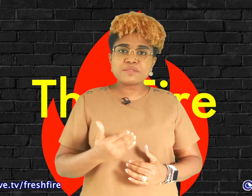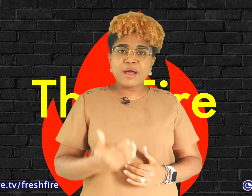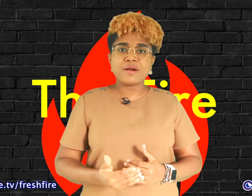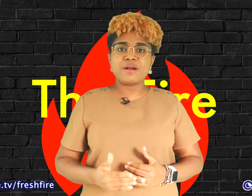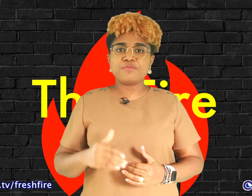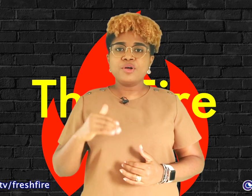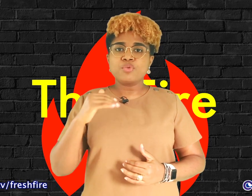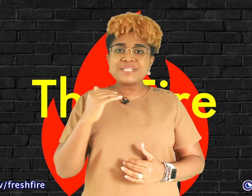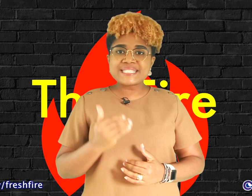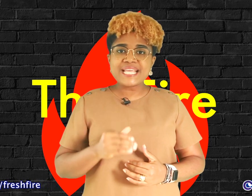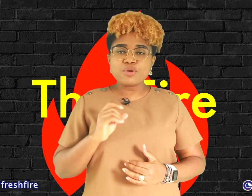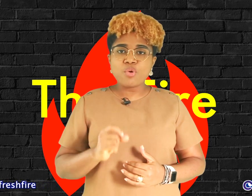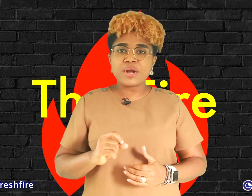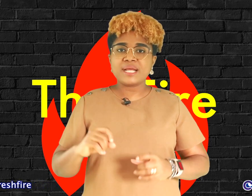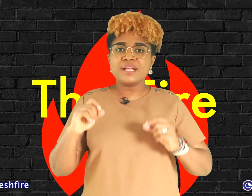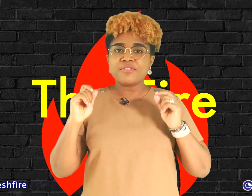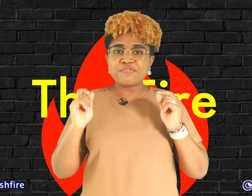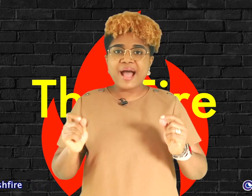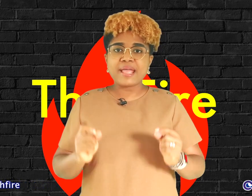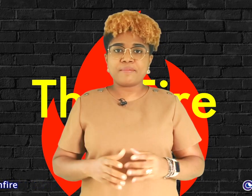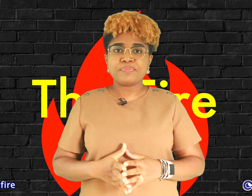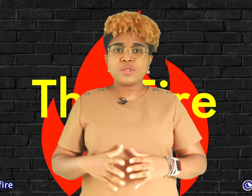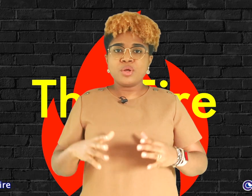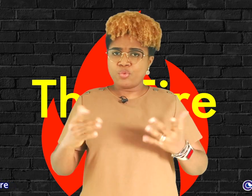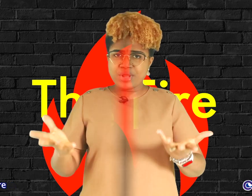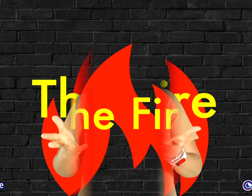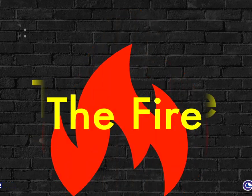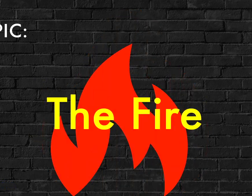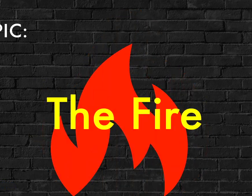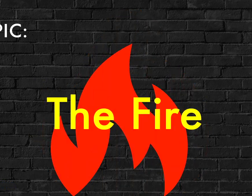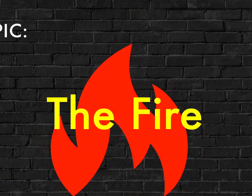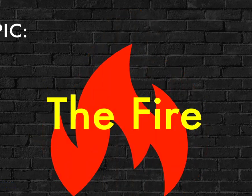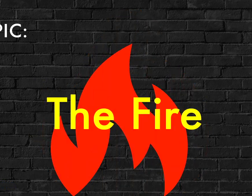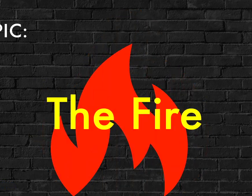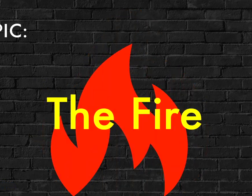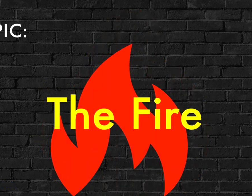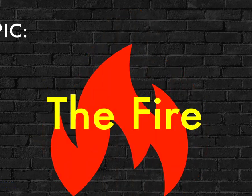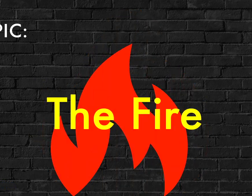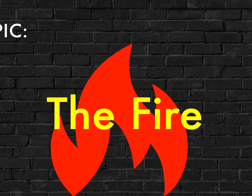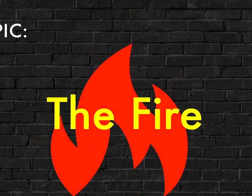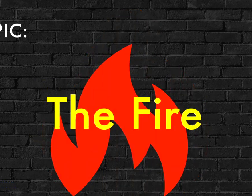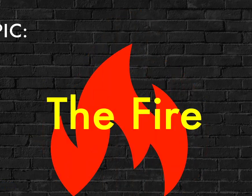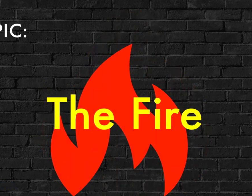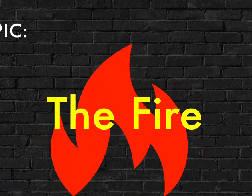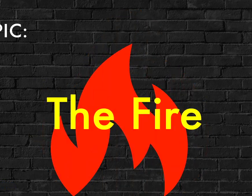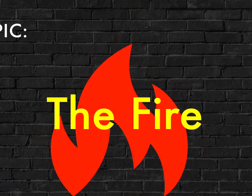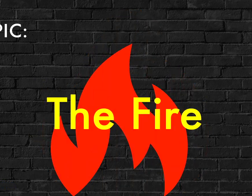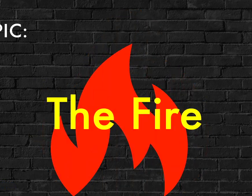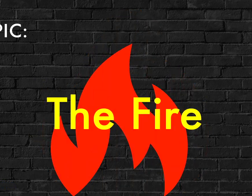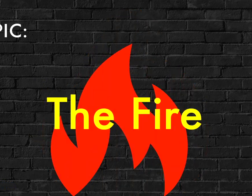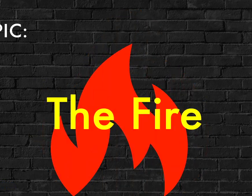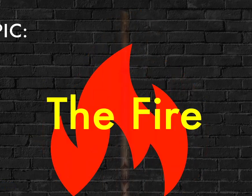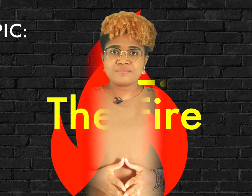the first paragraph, we see the word the fire. We all know fire, don't we? I mean, can you tell me how